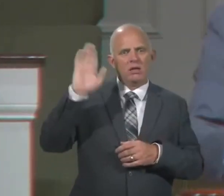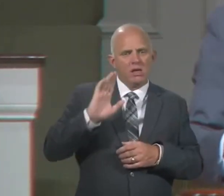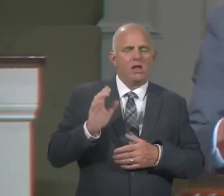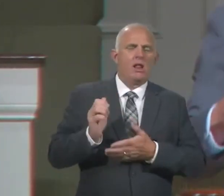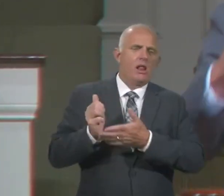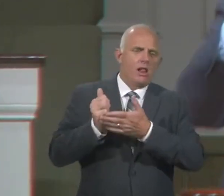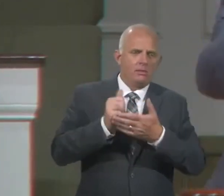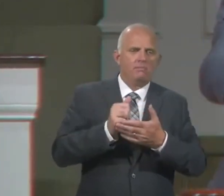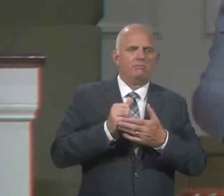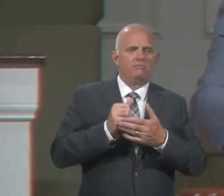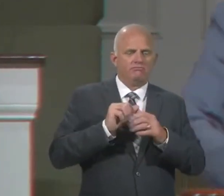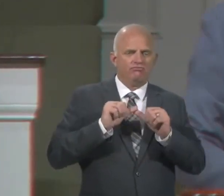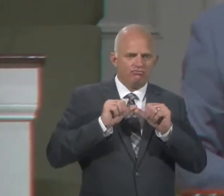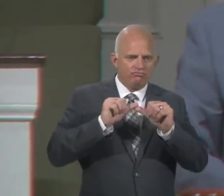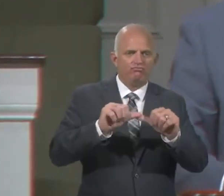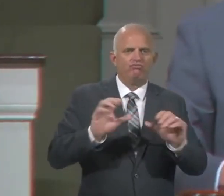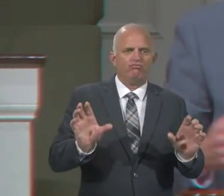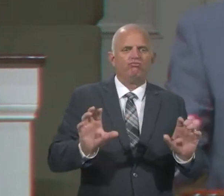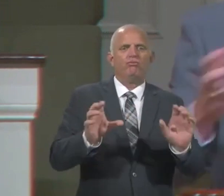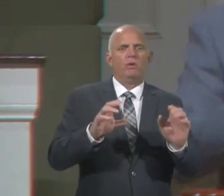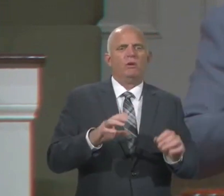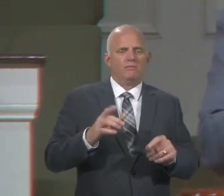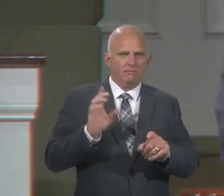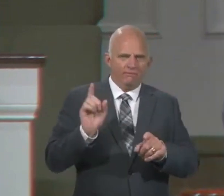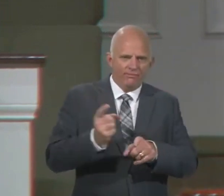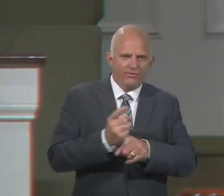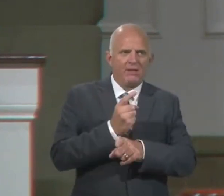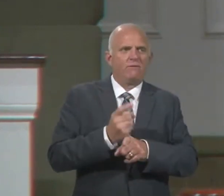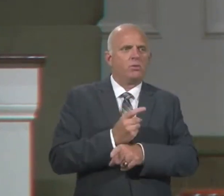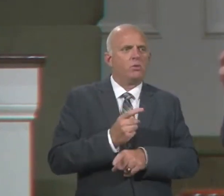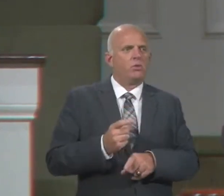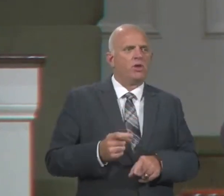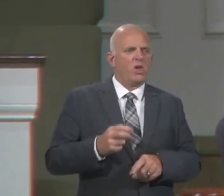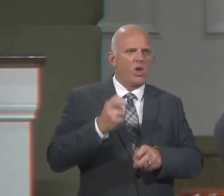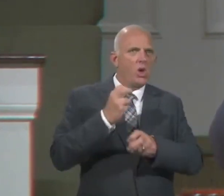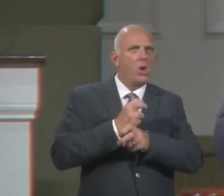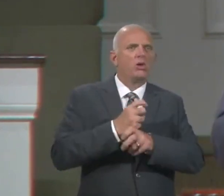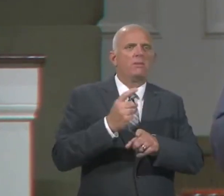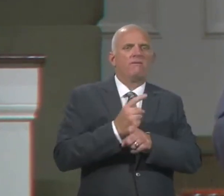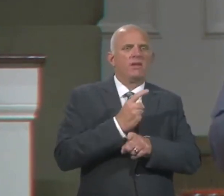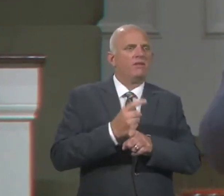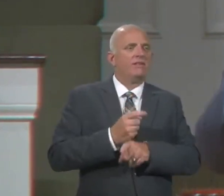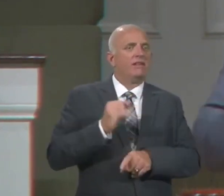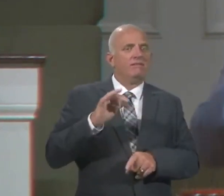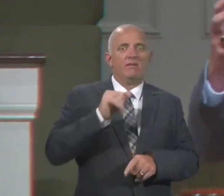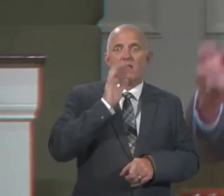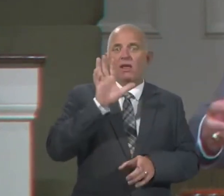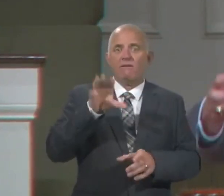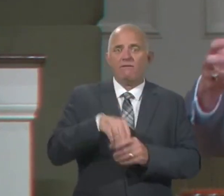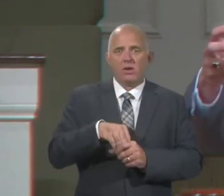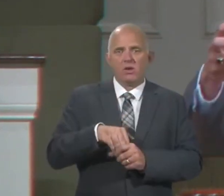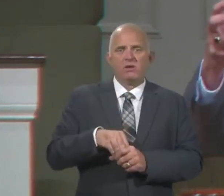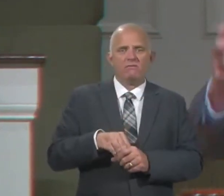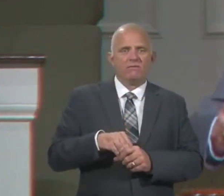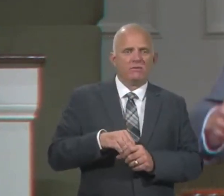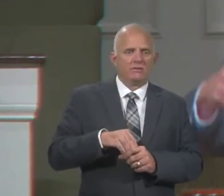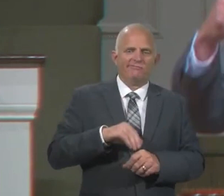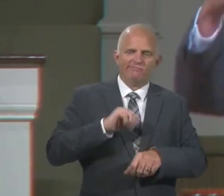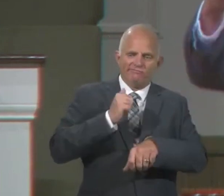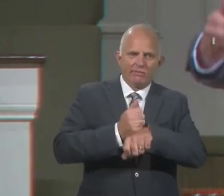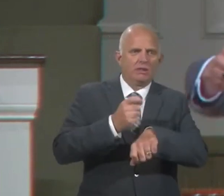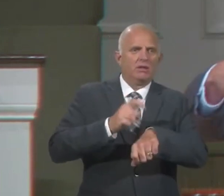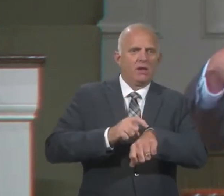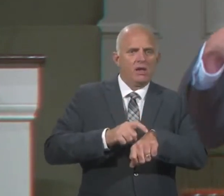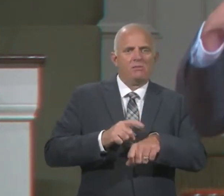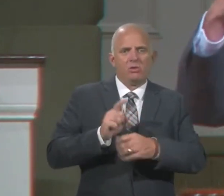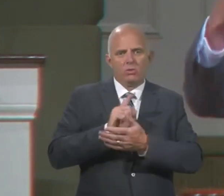consistent. Be regular. By the way, it's hard to be regular and consistent if you're not part of something or have a place and a time of the week where